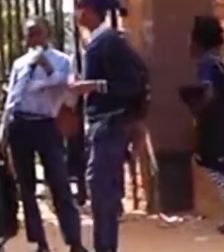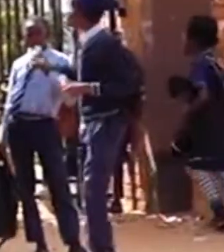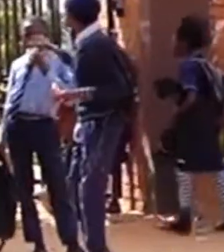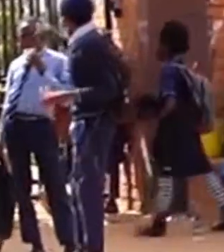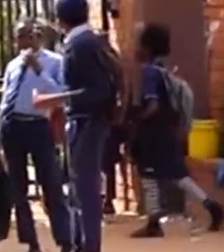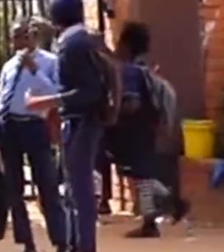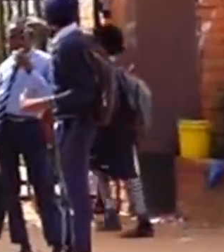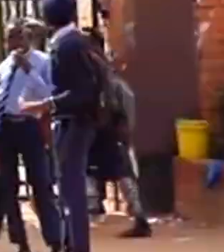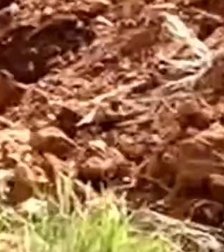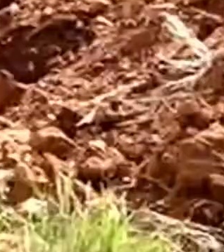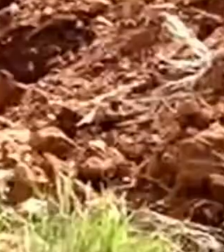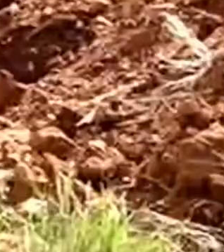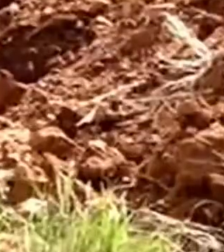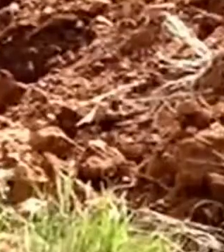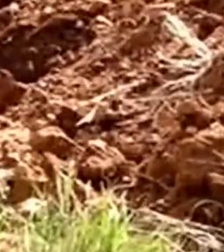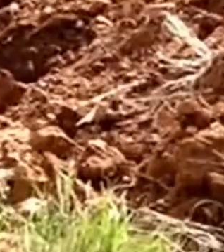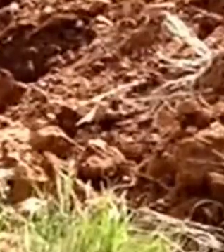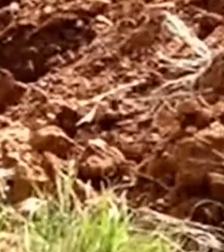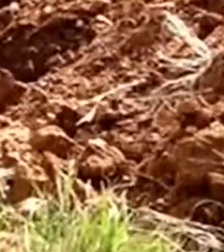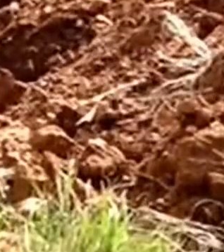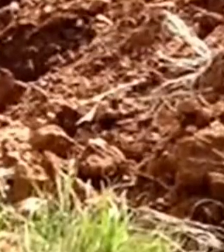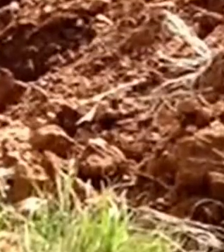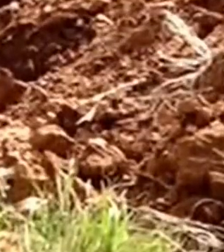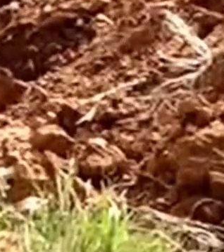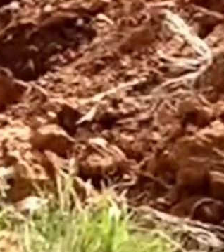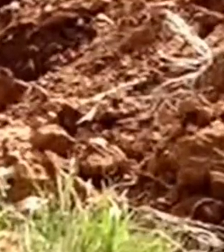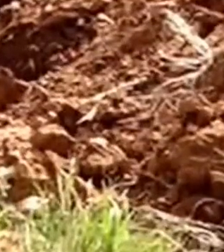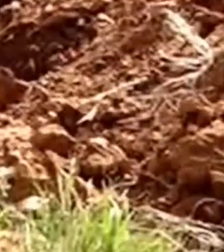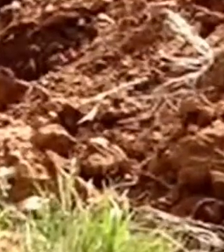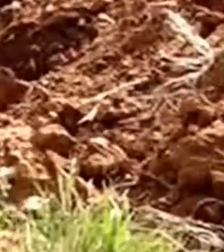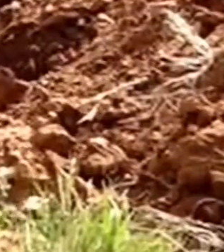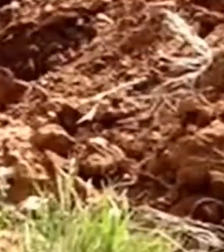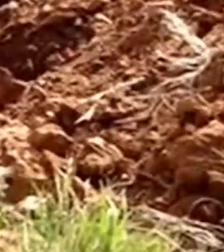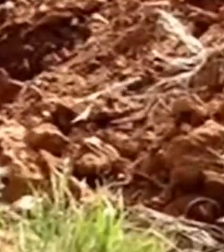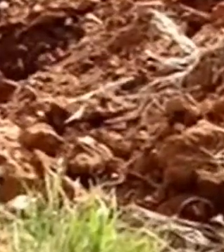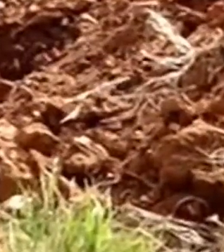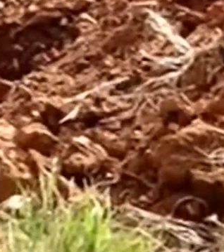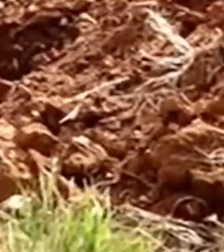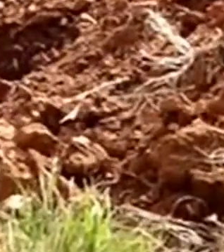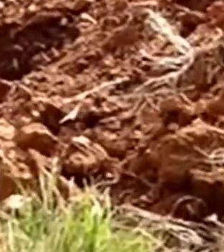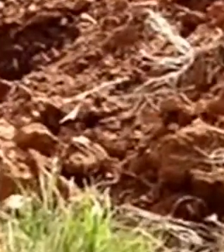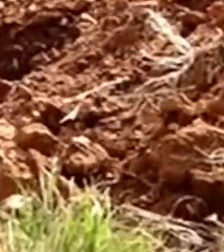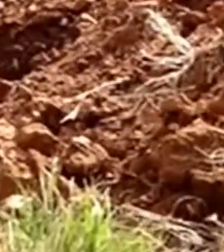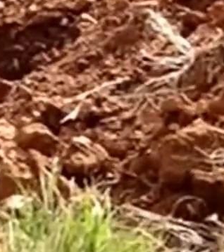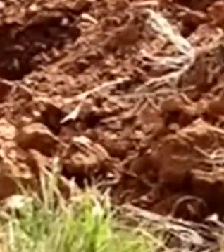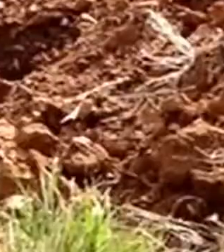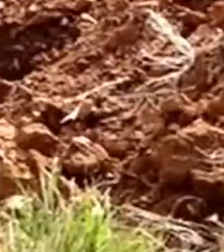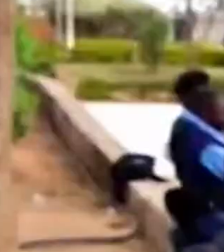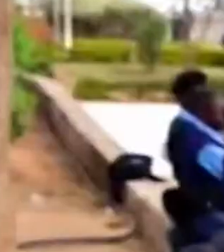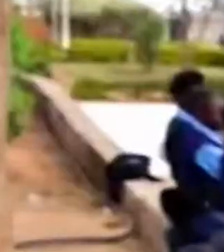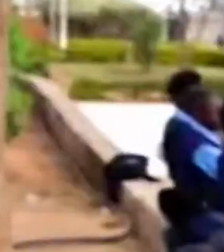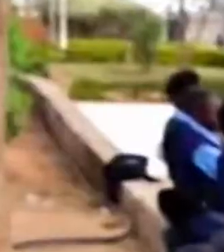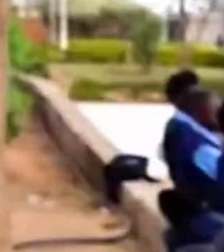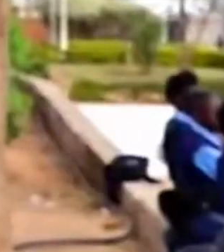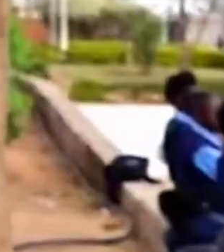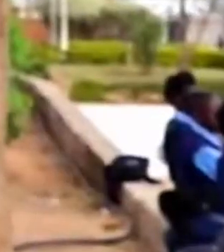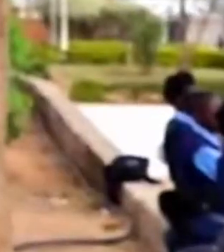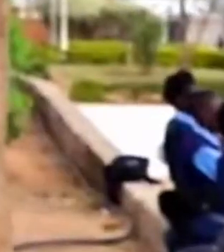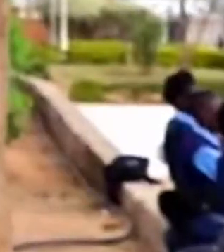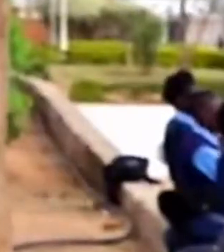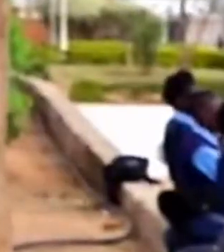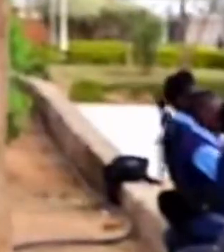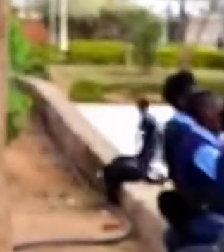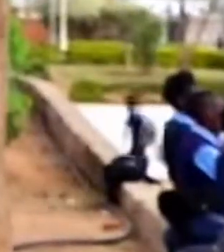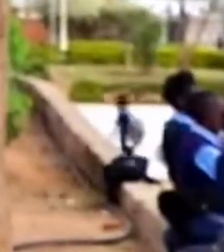it caters for a very vast catchment area. So we are so grateful that this project has started, because we have a lot